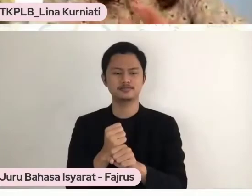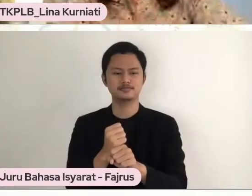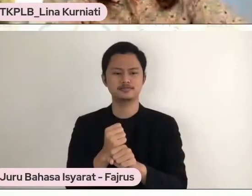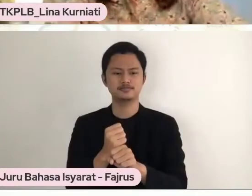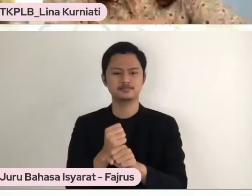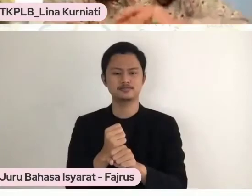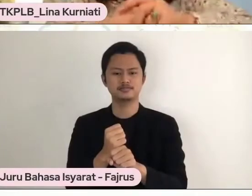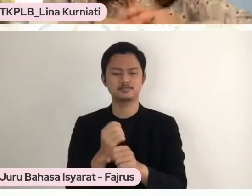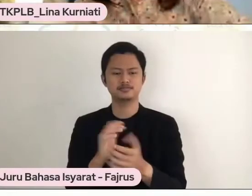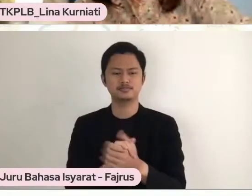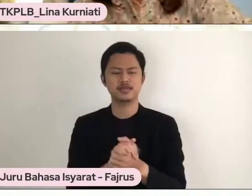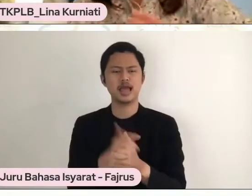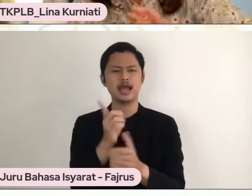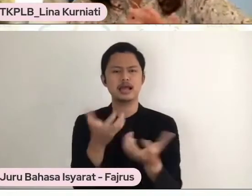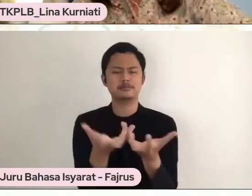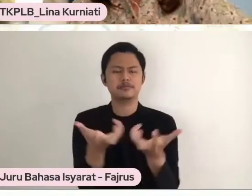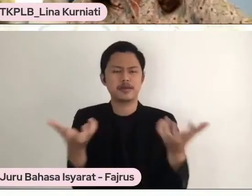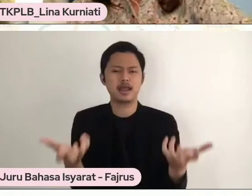two different